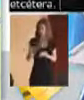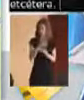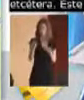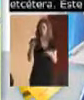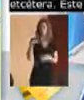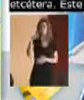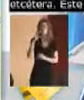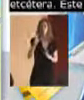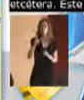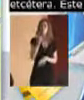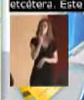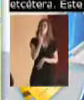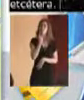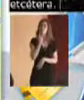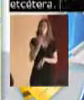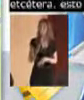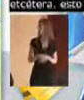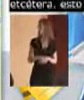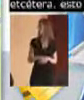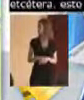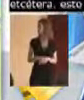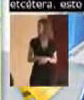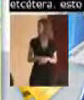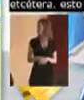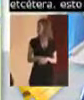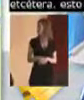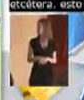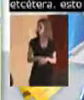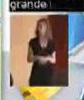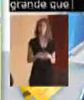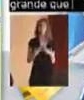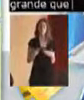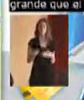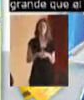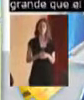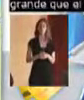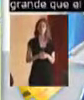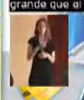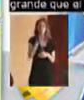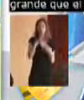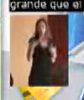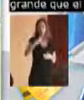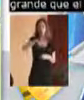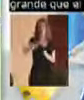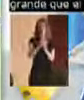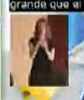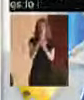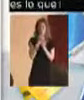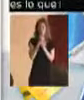etc. So this is a micro PC, and this is a battery. The battery is larger than a micro PC. And these are, as I say, the glasses.